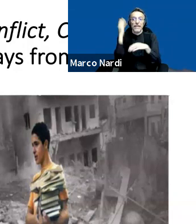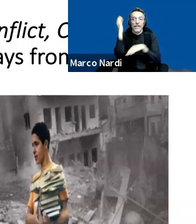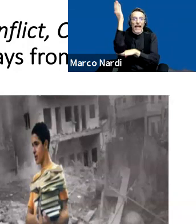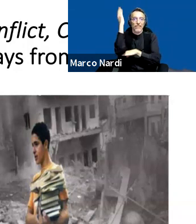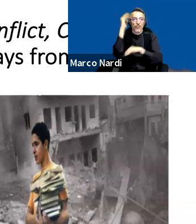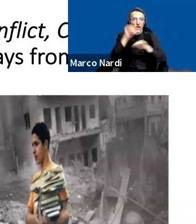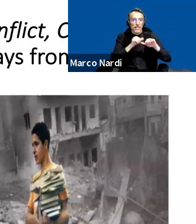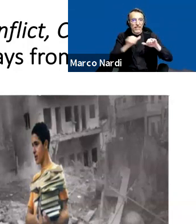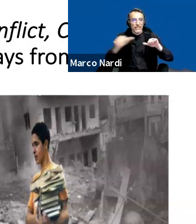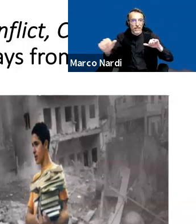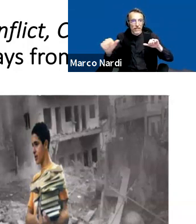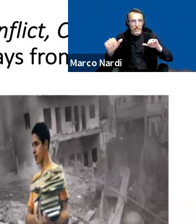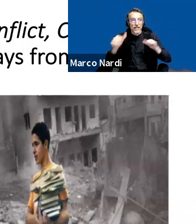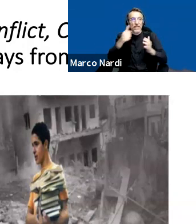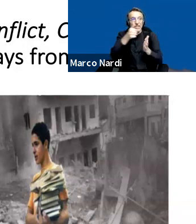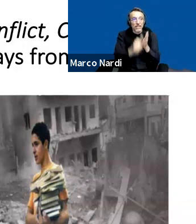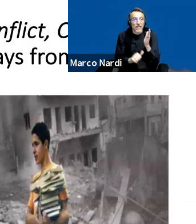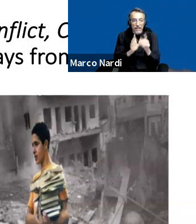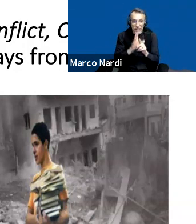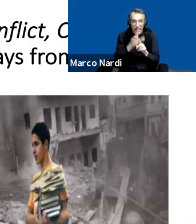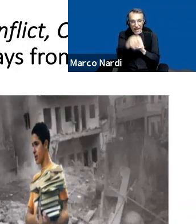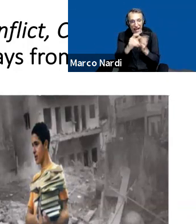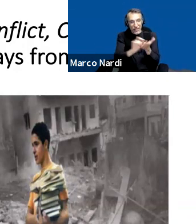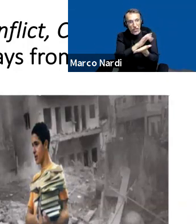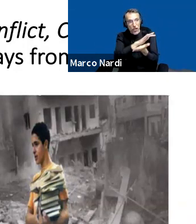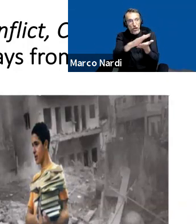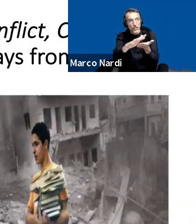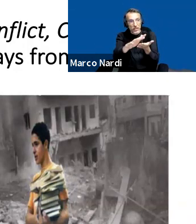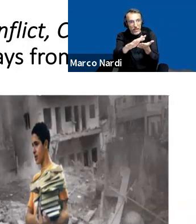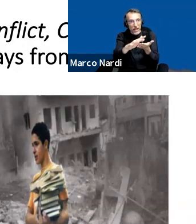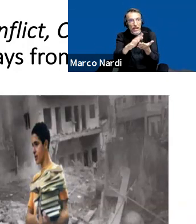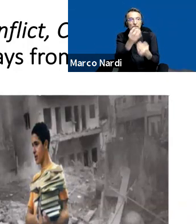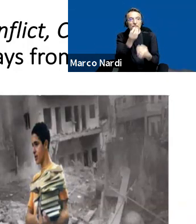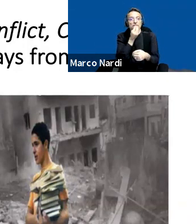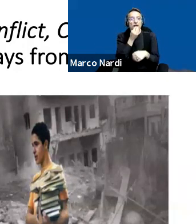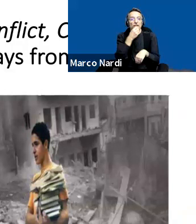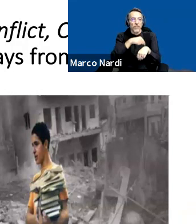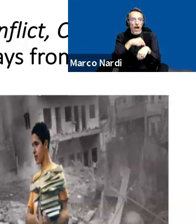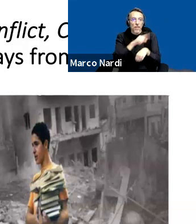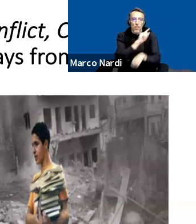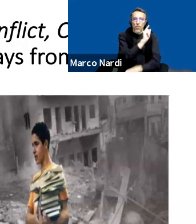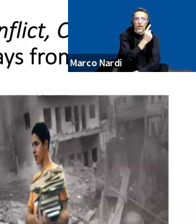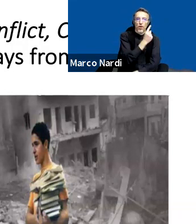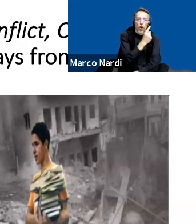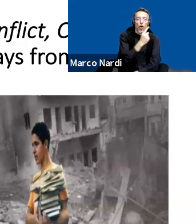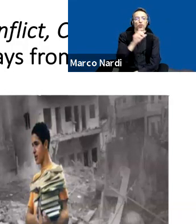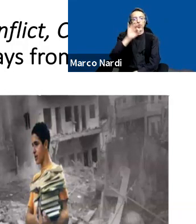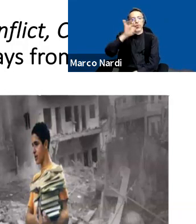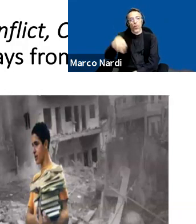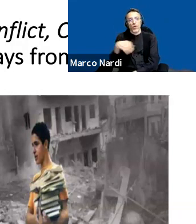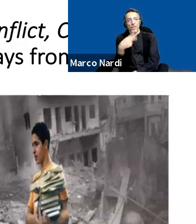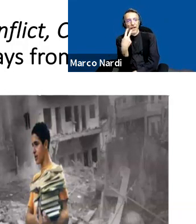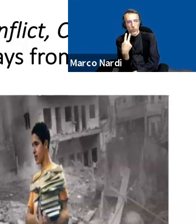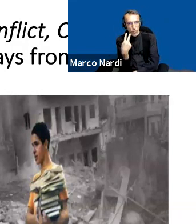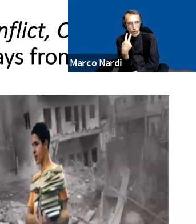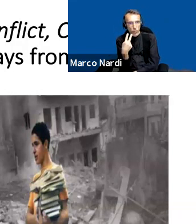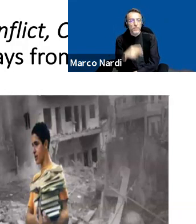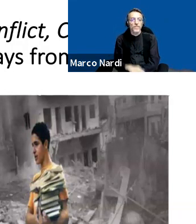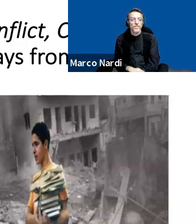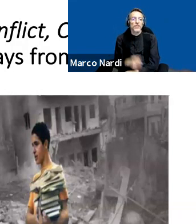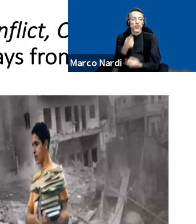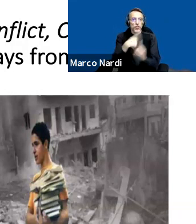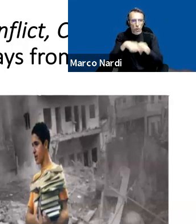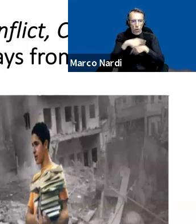next Thursday, lunchtime, 1 to 2:15, which really tries to focus on the political economy of education in times of